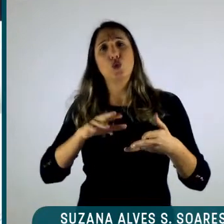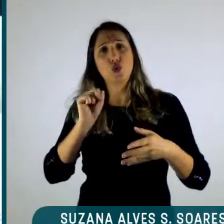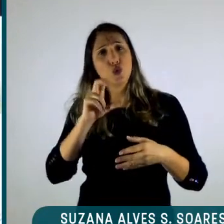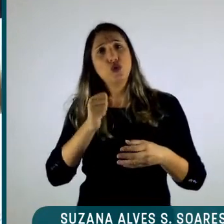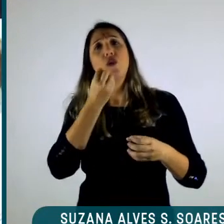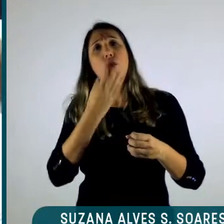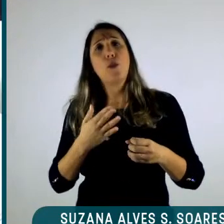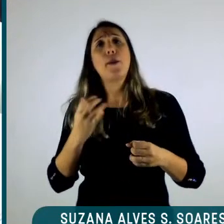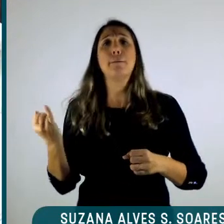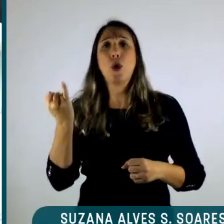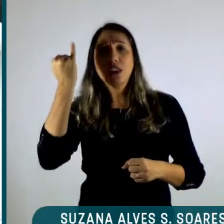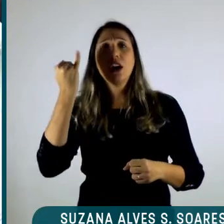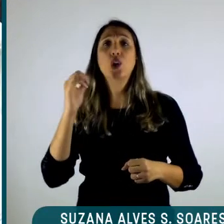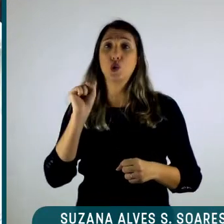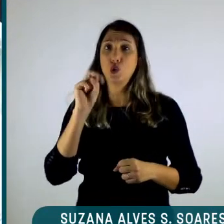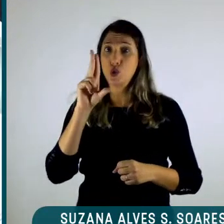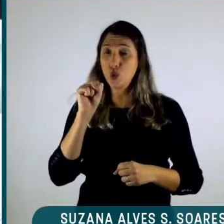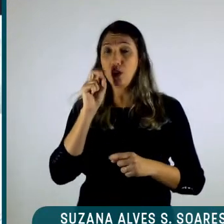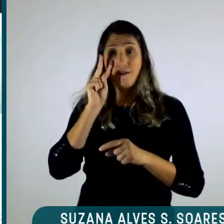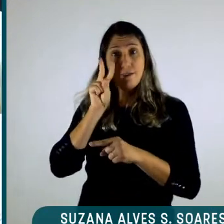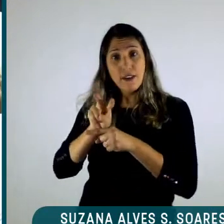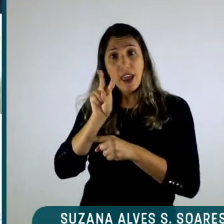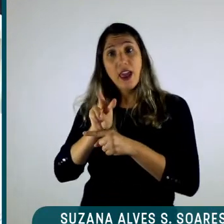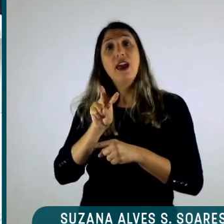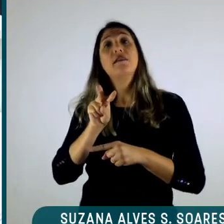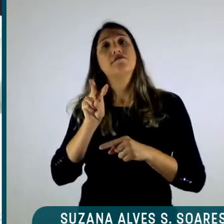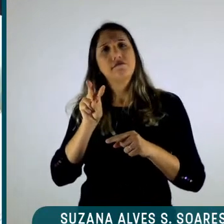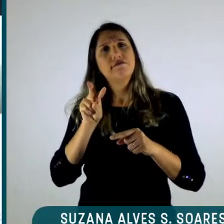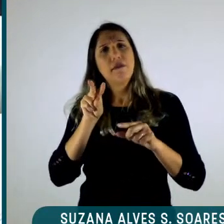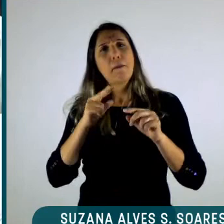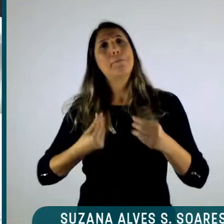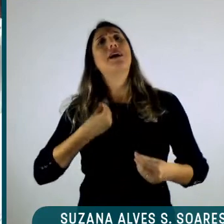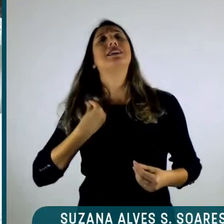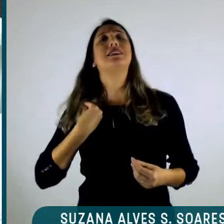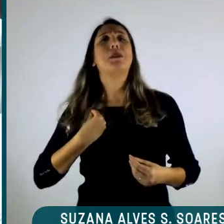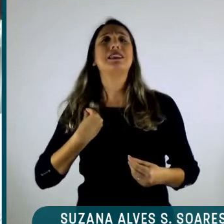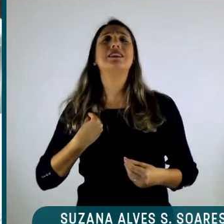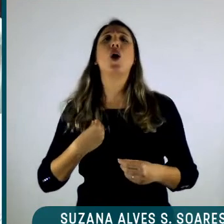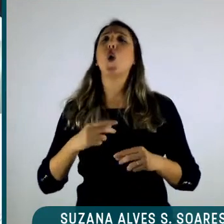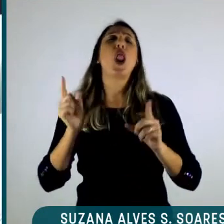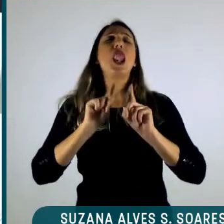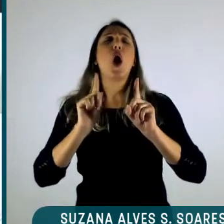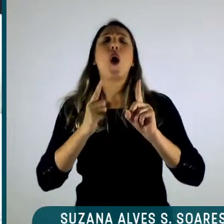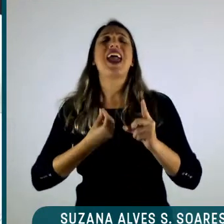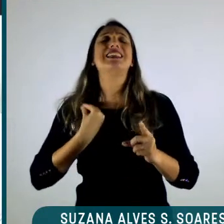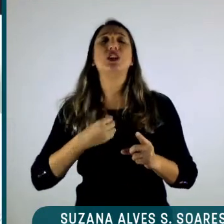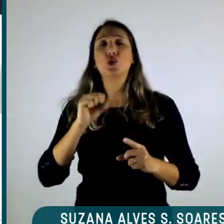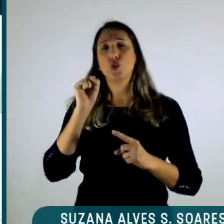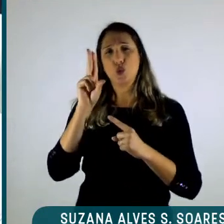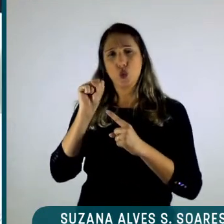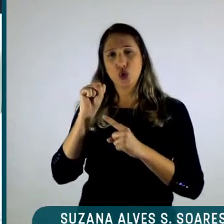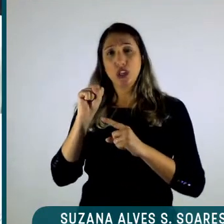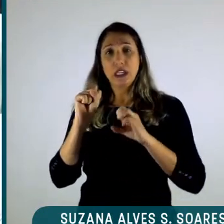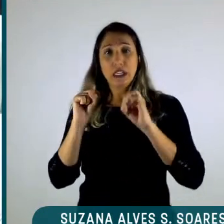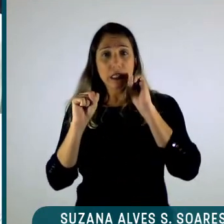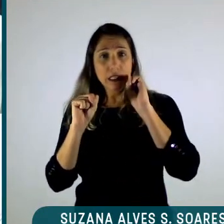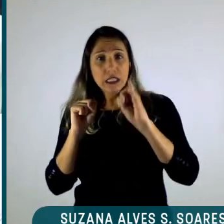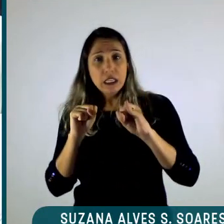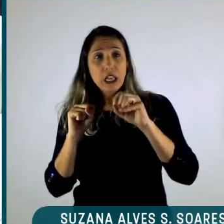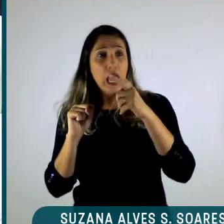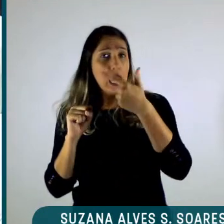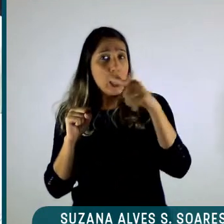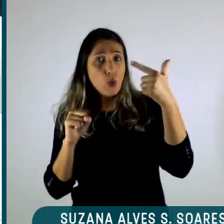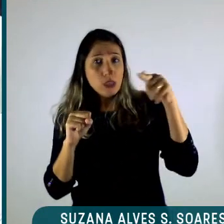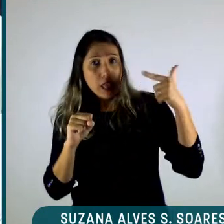is very welcomed at the SUS. The SUS predicts, anticipates participation of